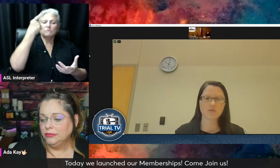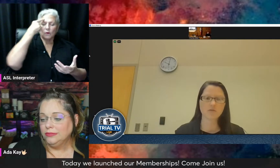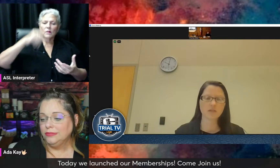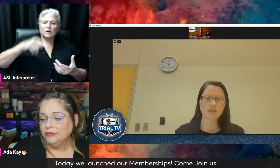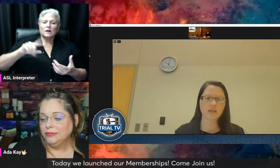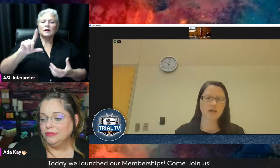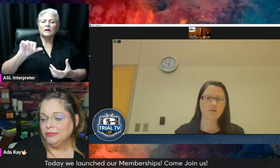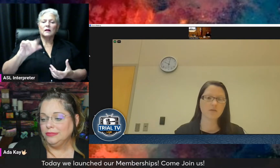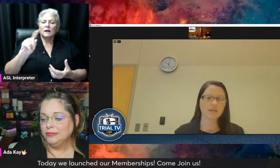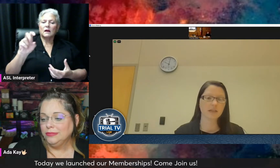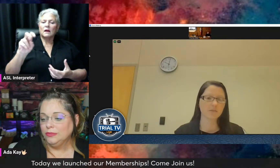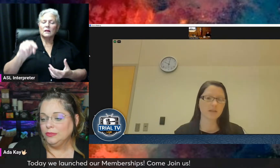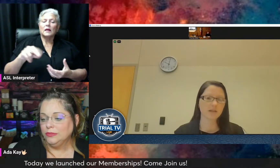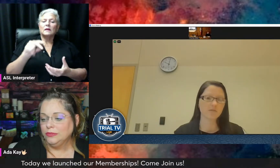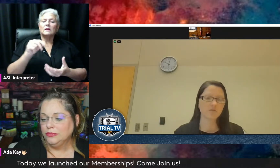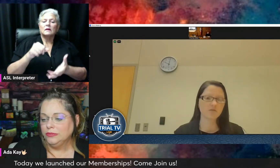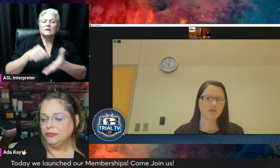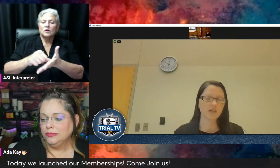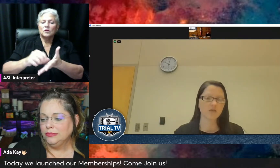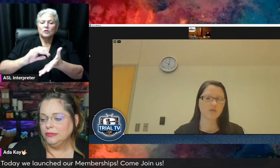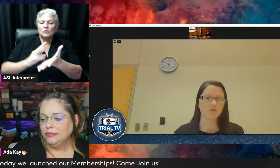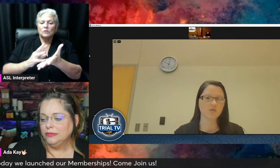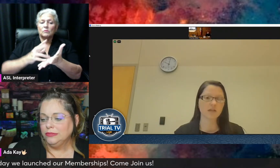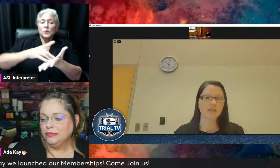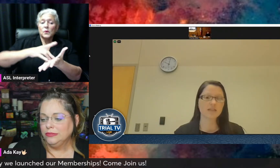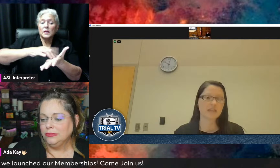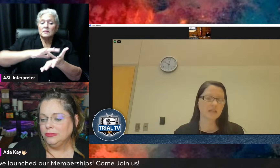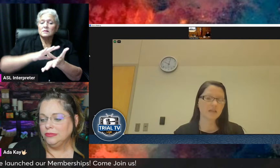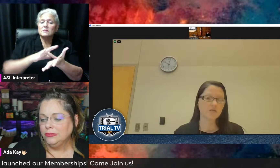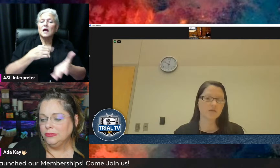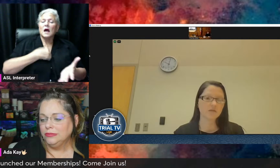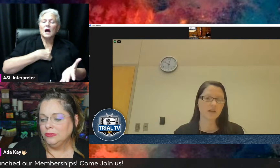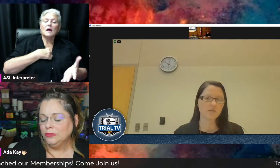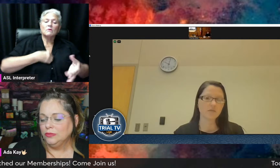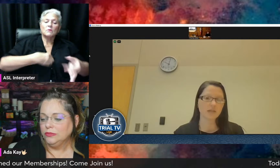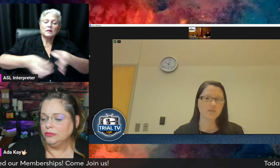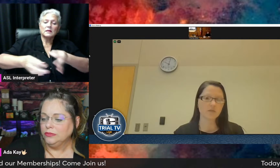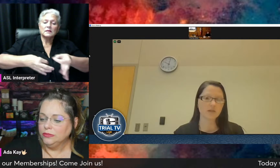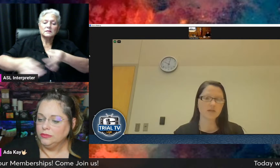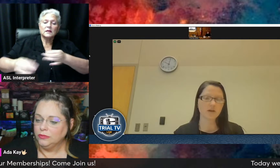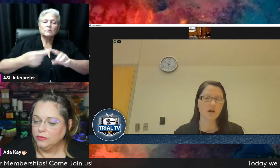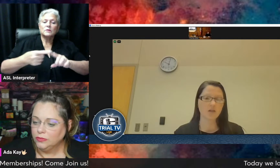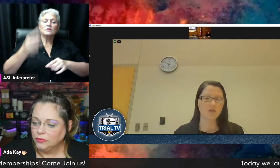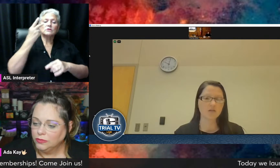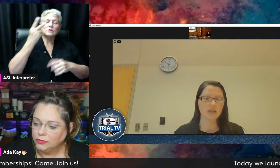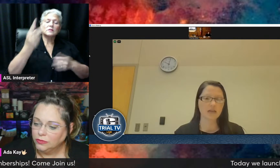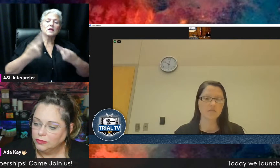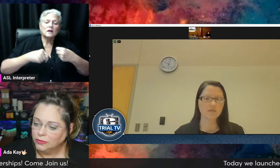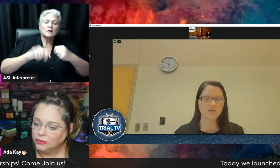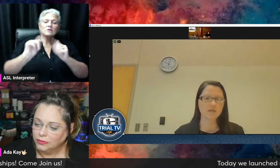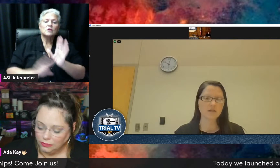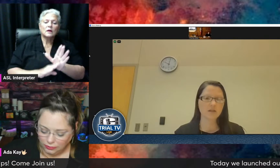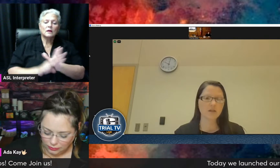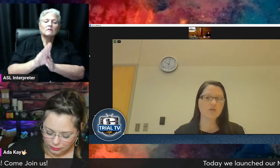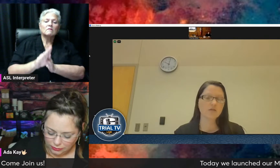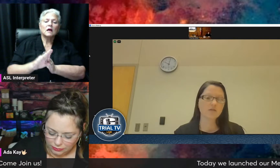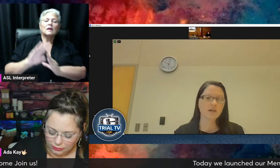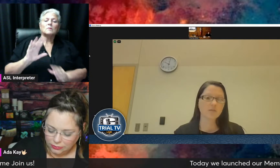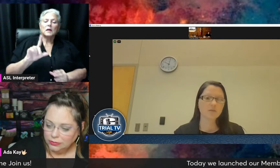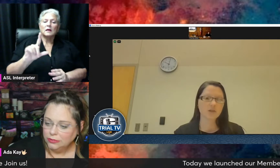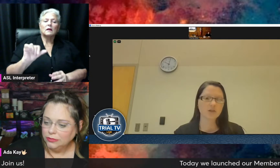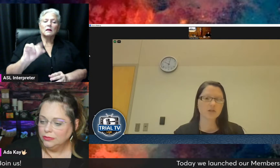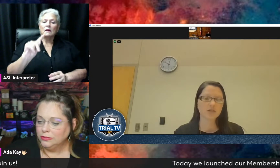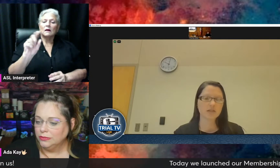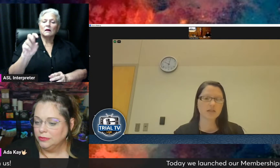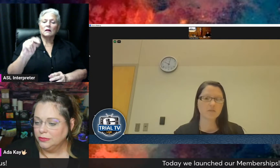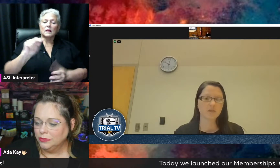our laboratory, I will examine them to try to see or develop latent prints on those items. Those